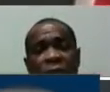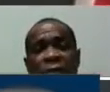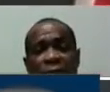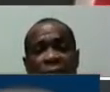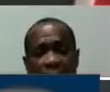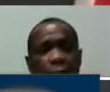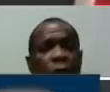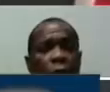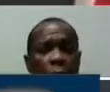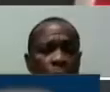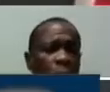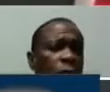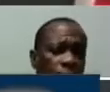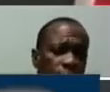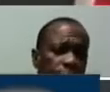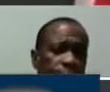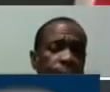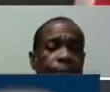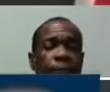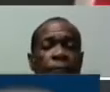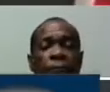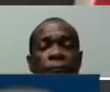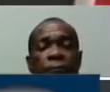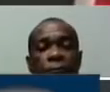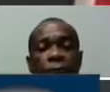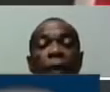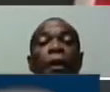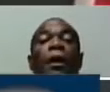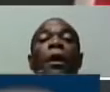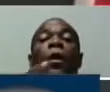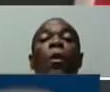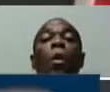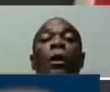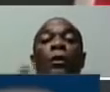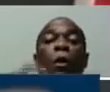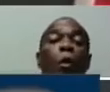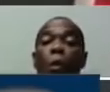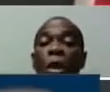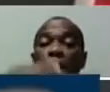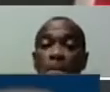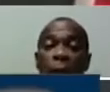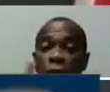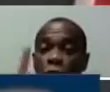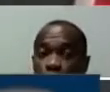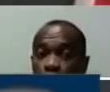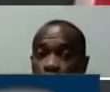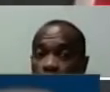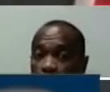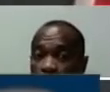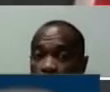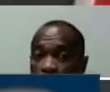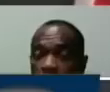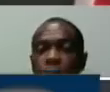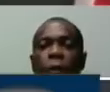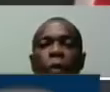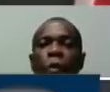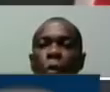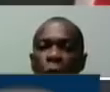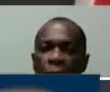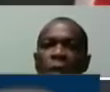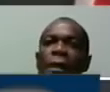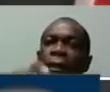level. What we have to do is to take steps to have more